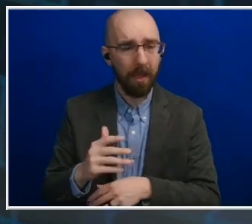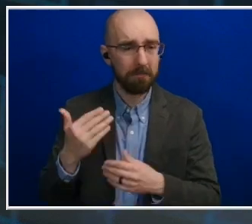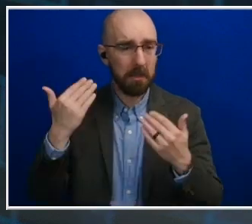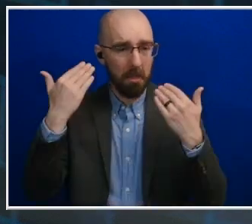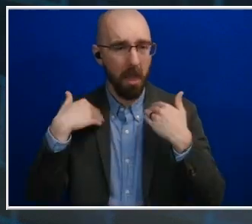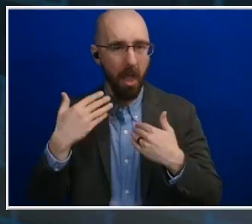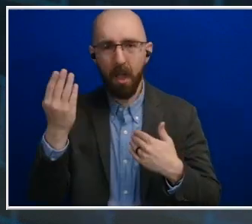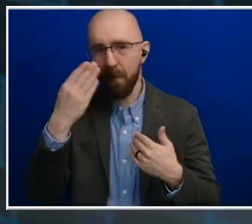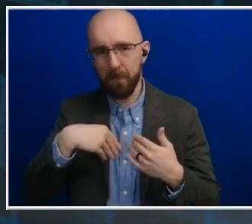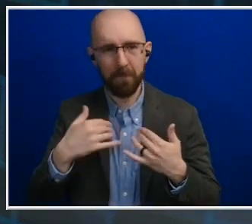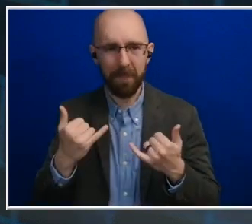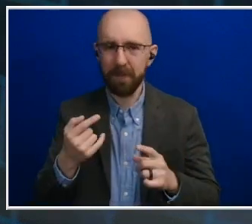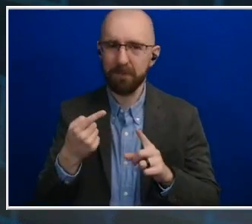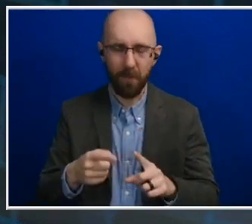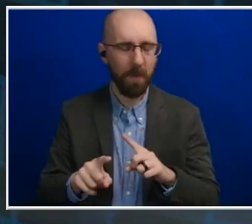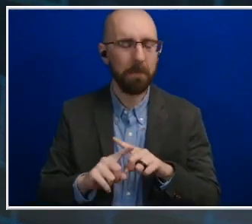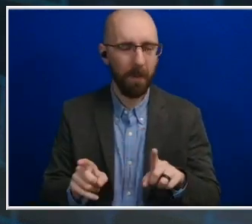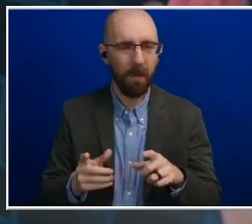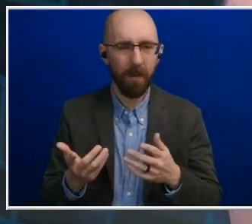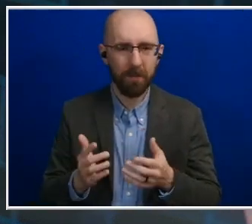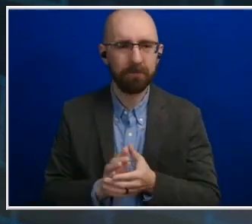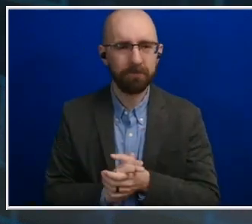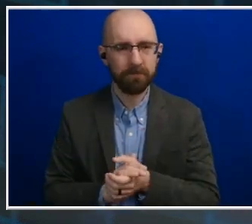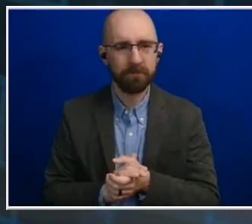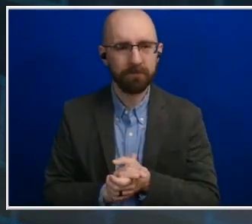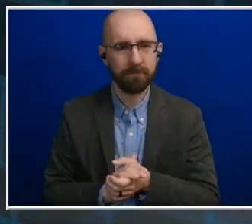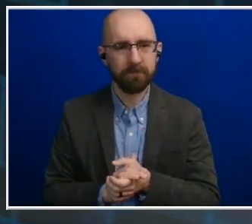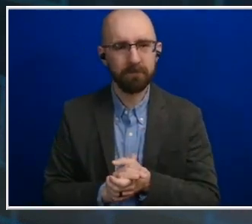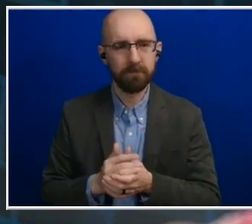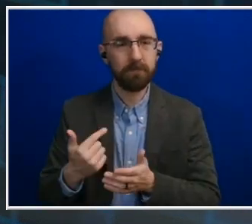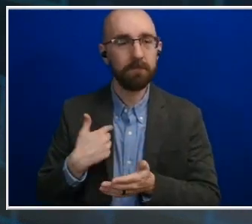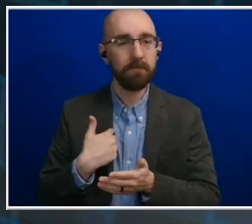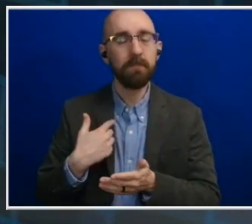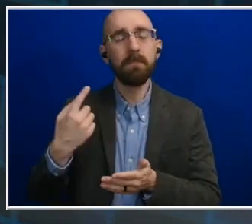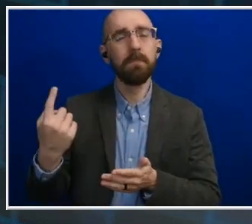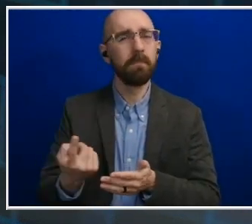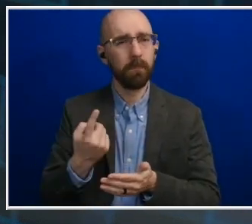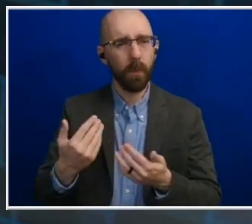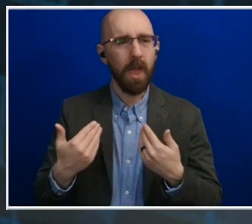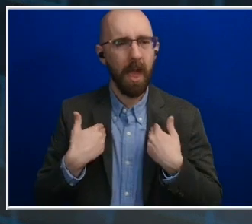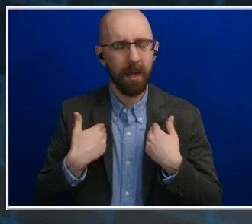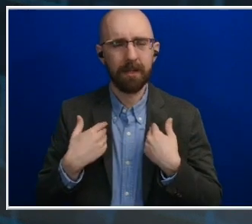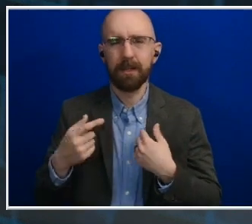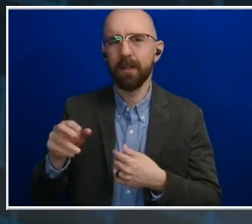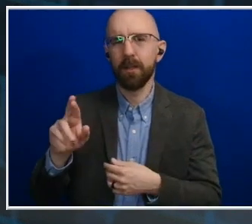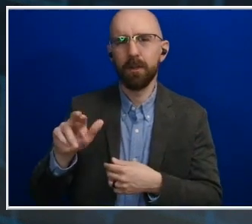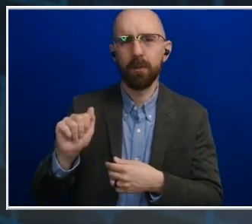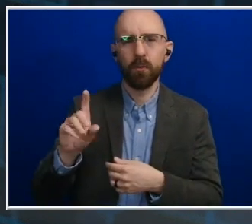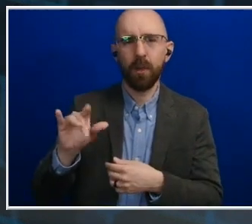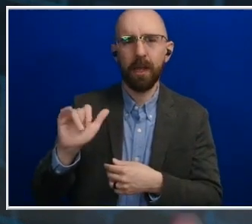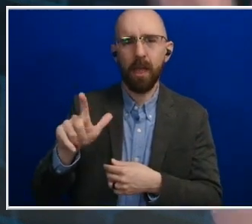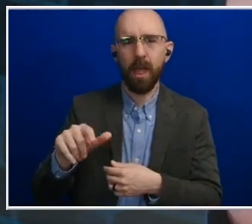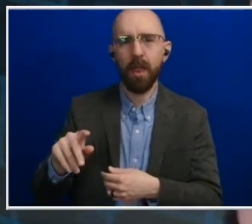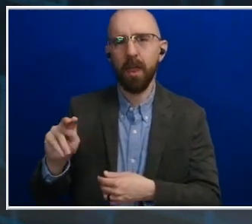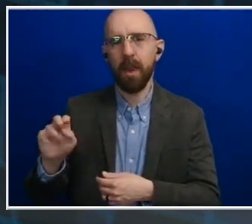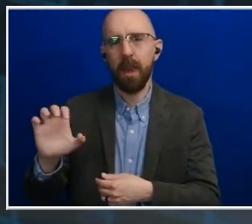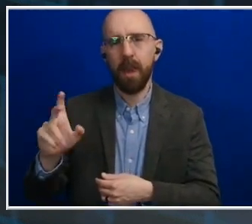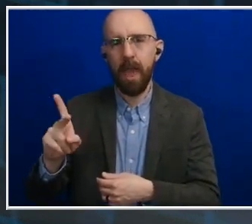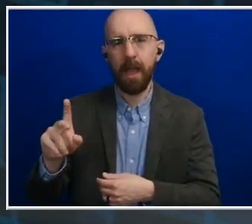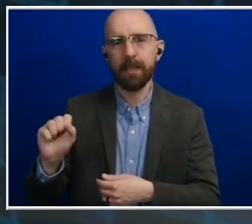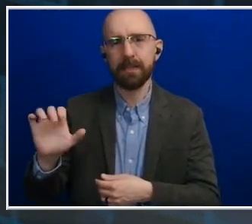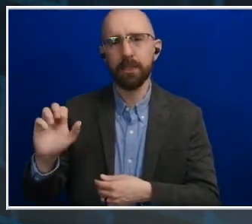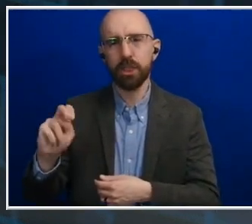but I have always had, since I had a radial neck dissection in 2016, and so since then I've